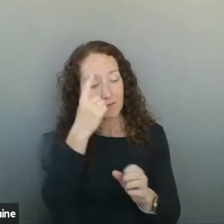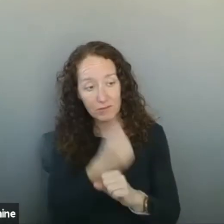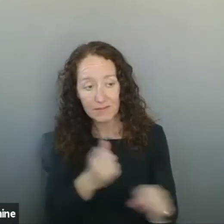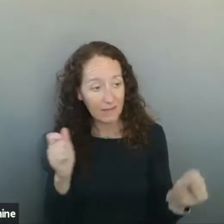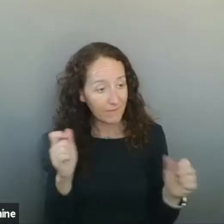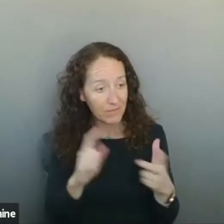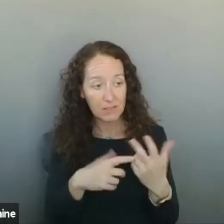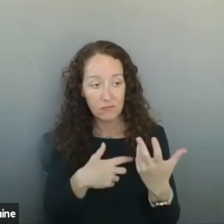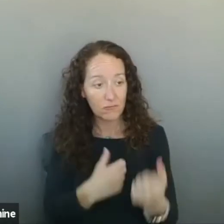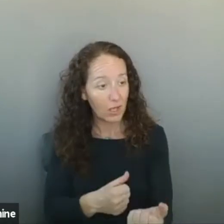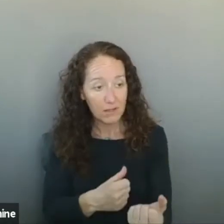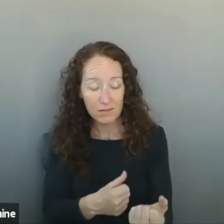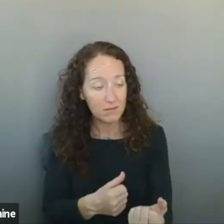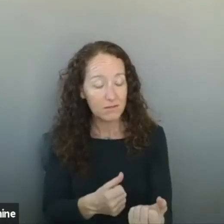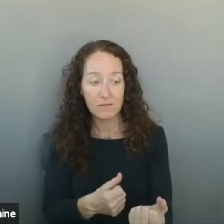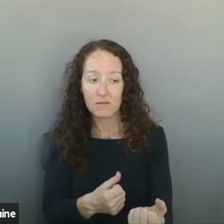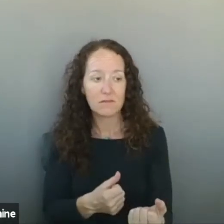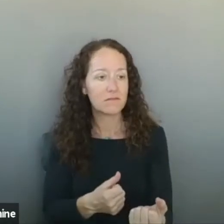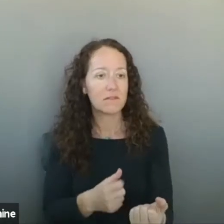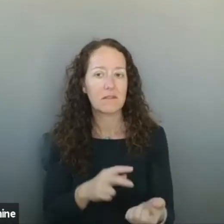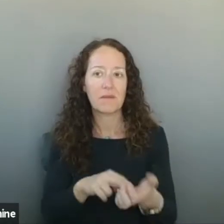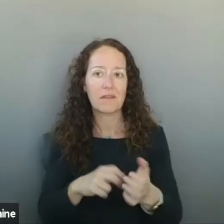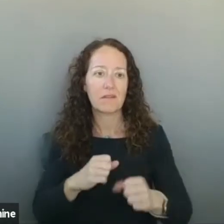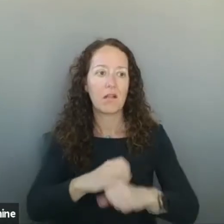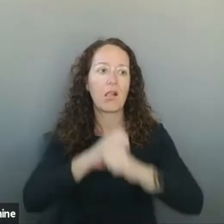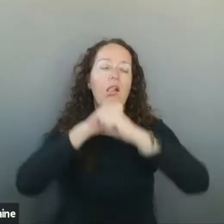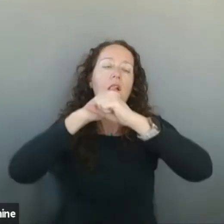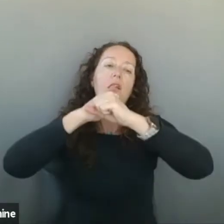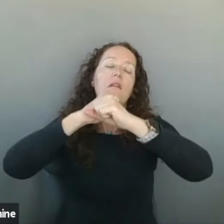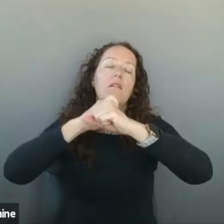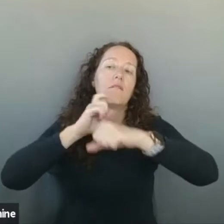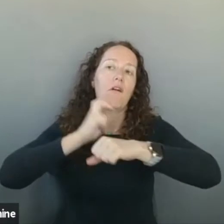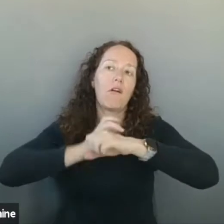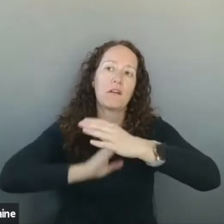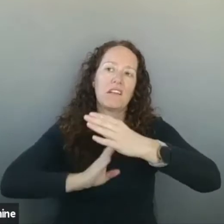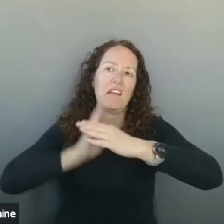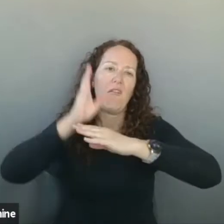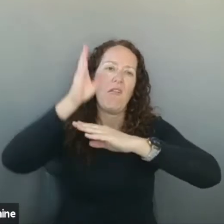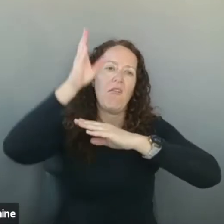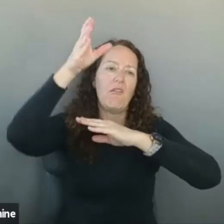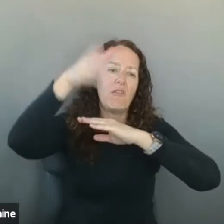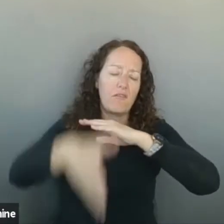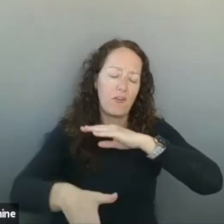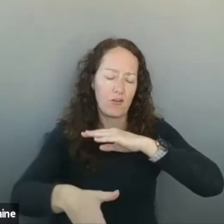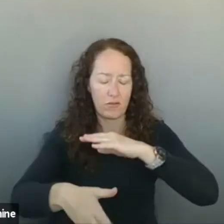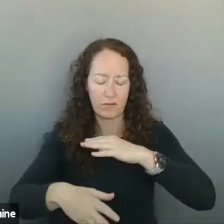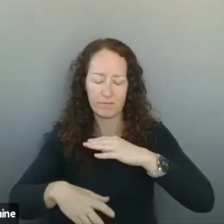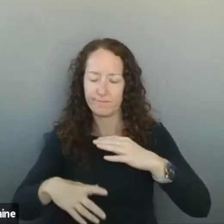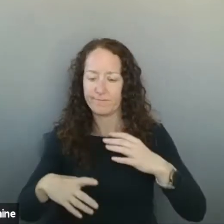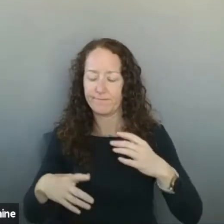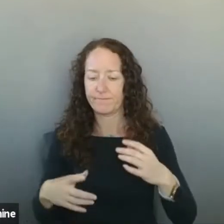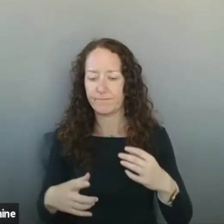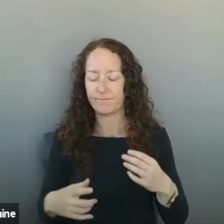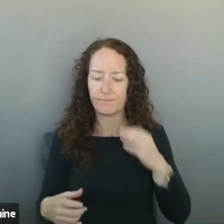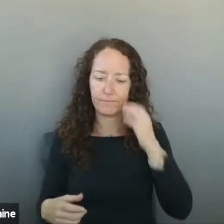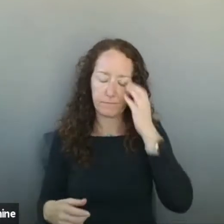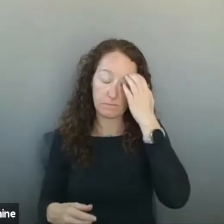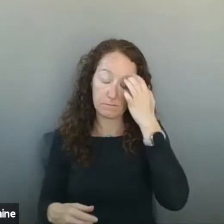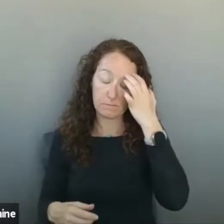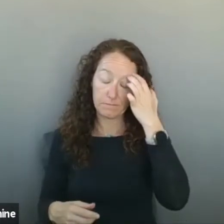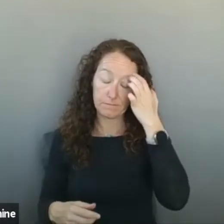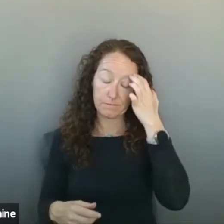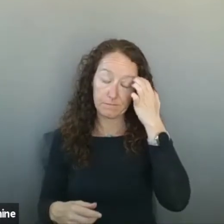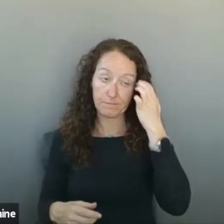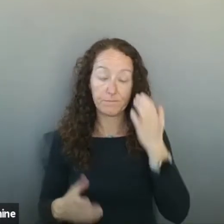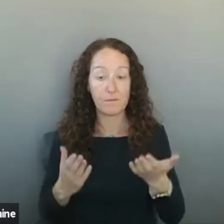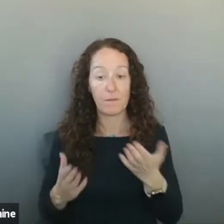those are big hurdles to clear for those in your organization. They might not want to speak